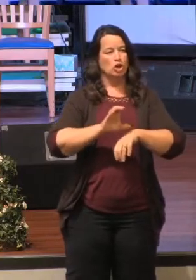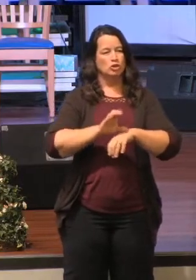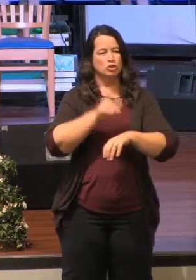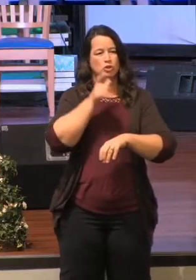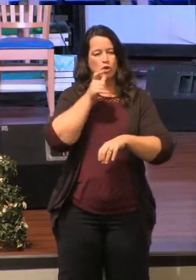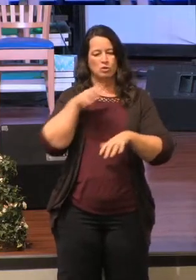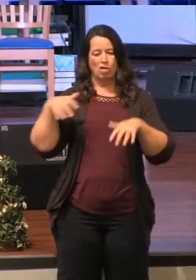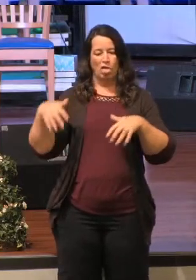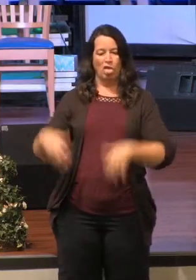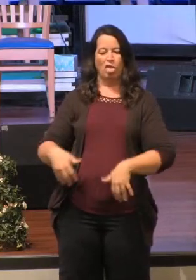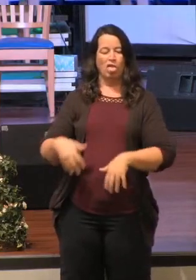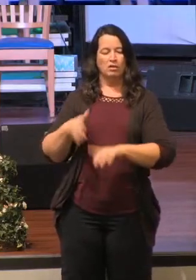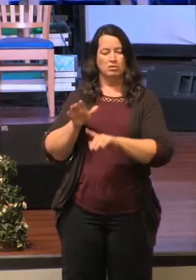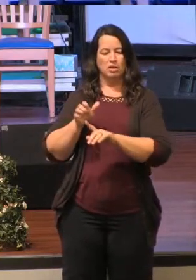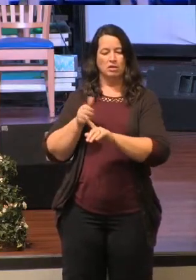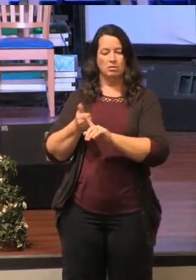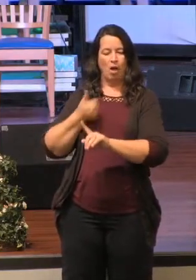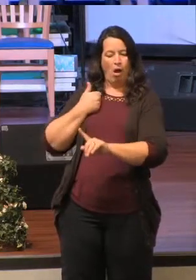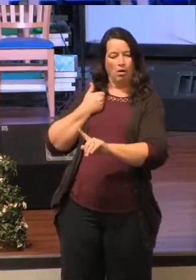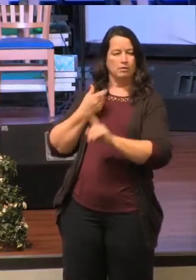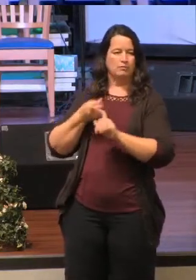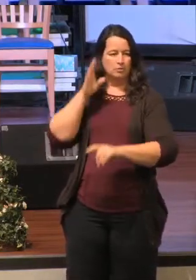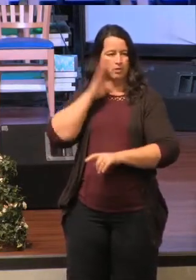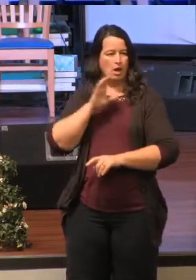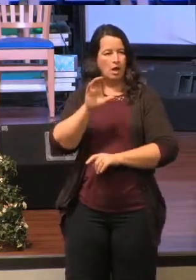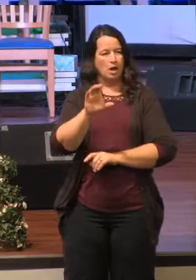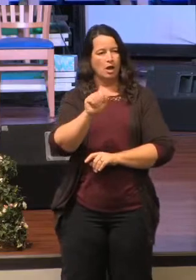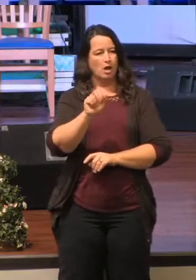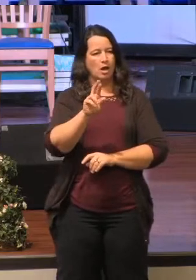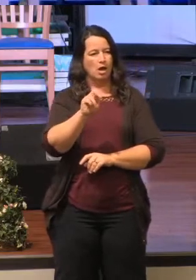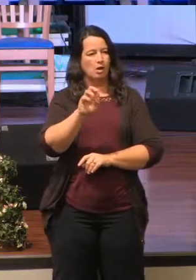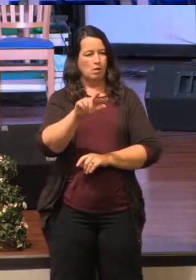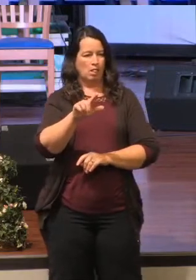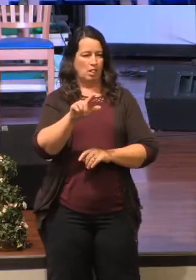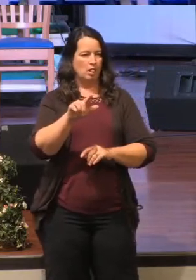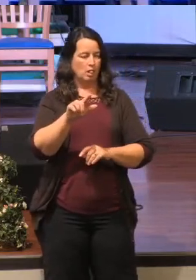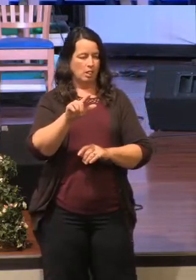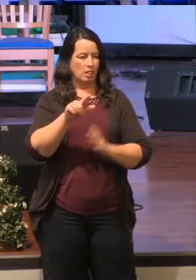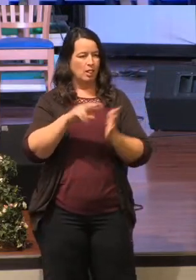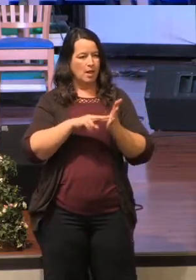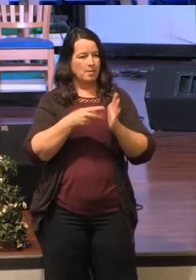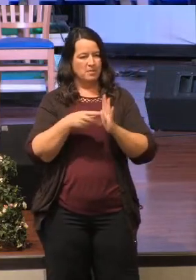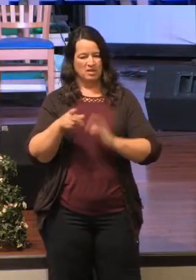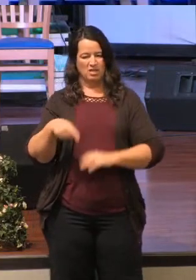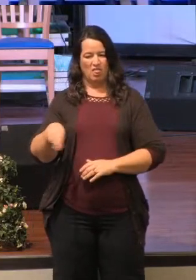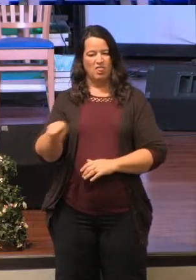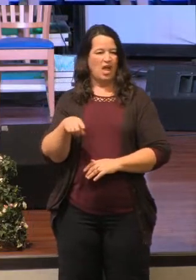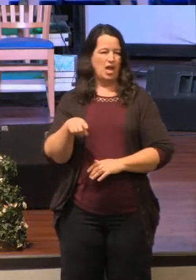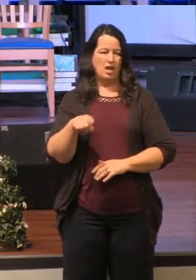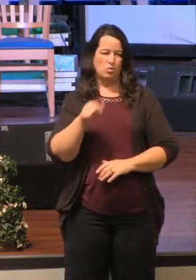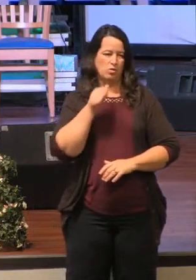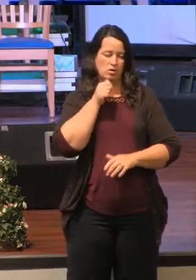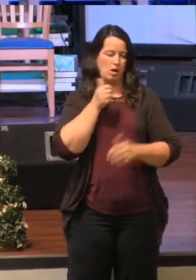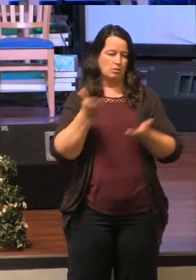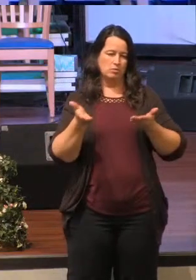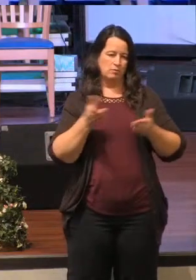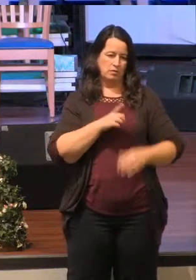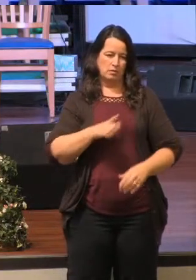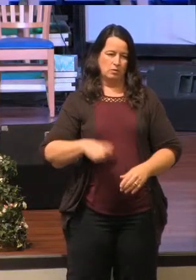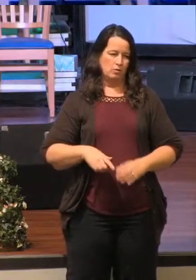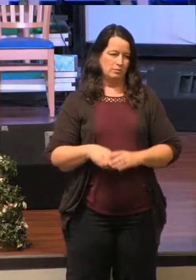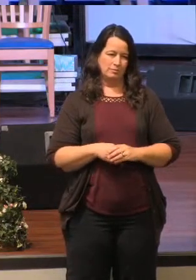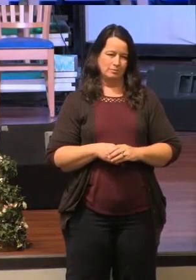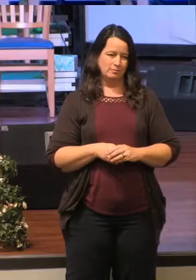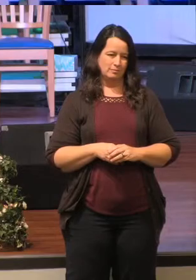this, it was called Correcting Unsaintly Saints. We've heard this, don't be